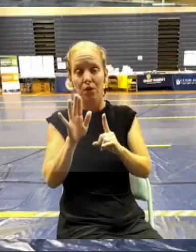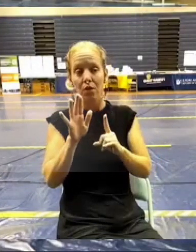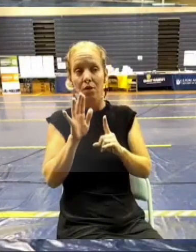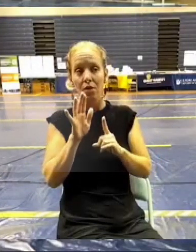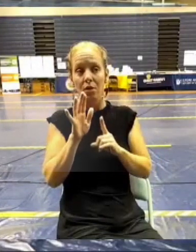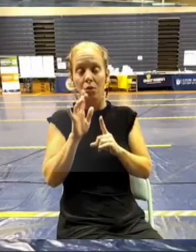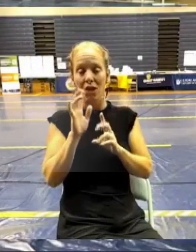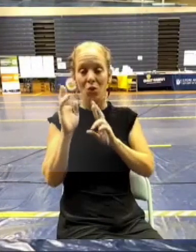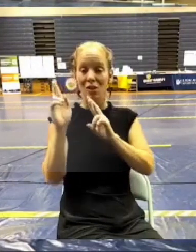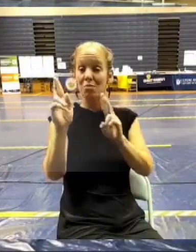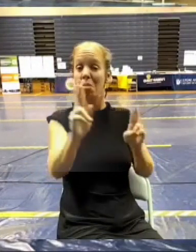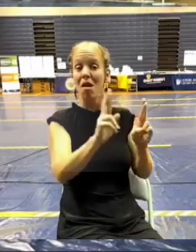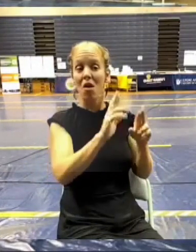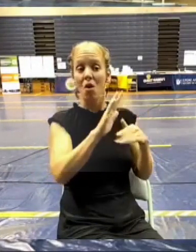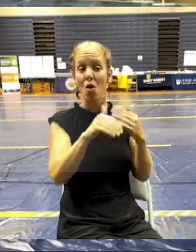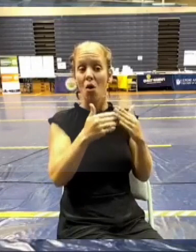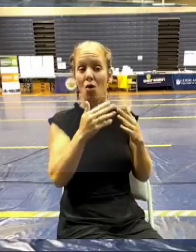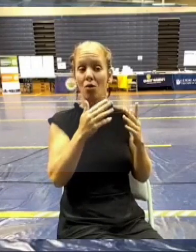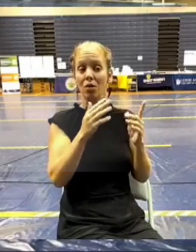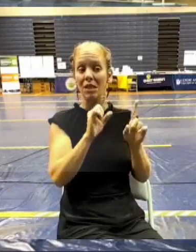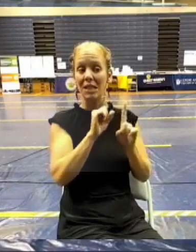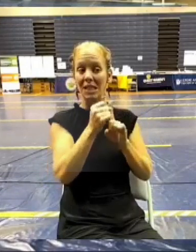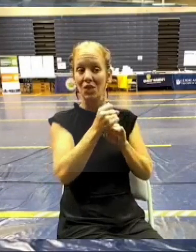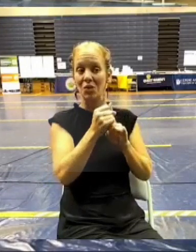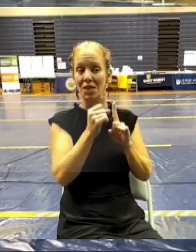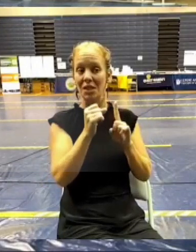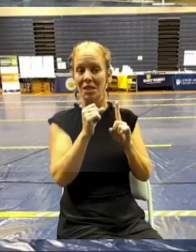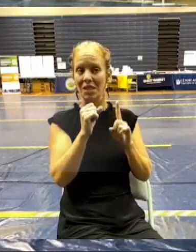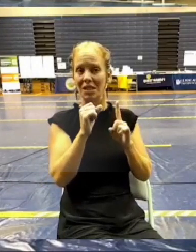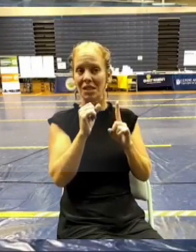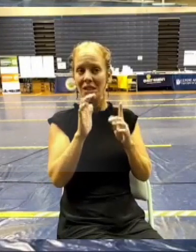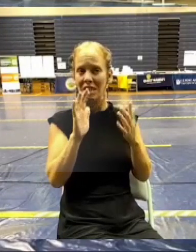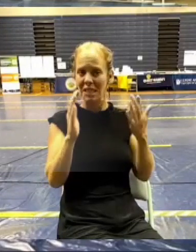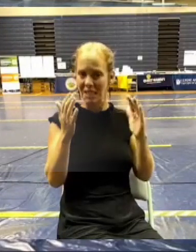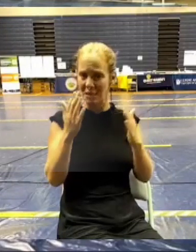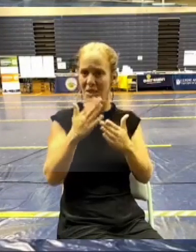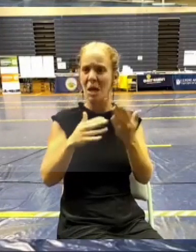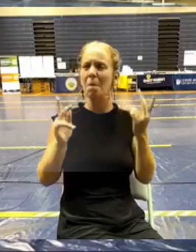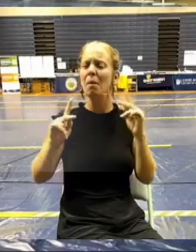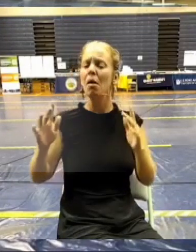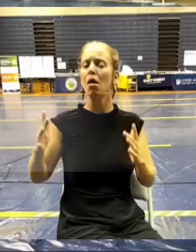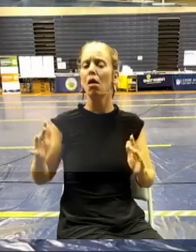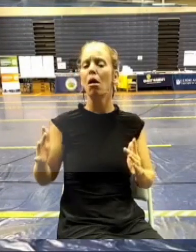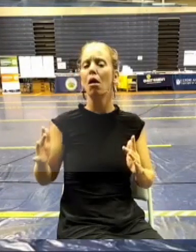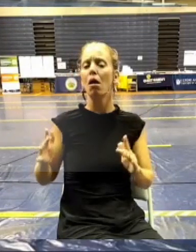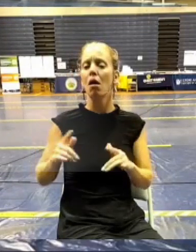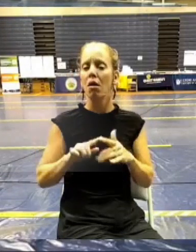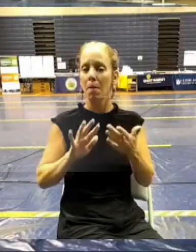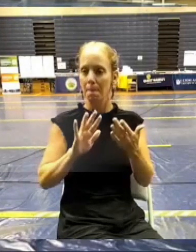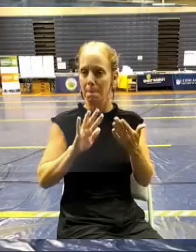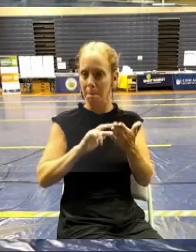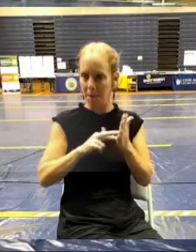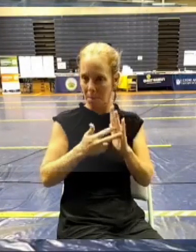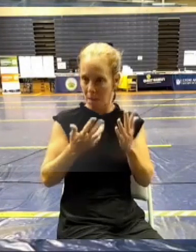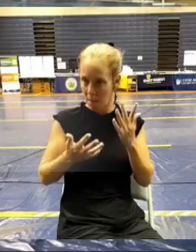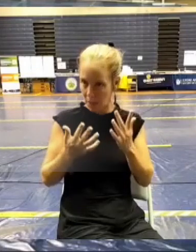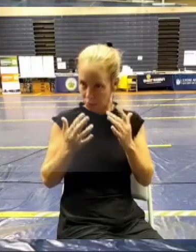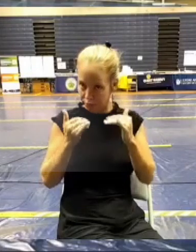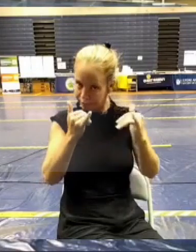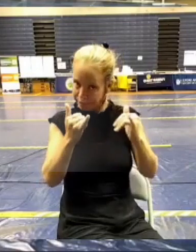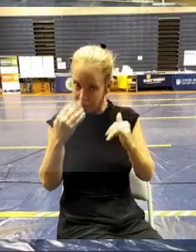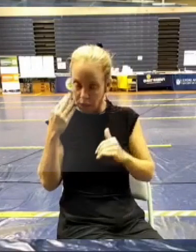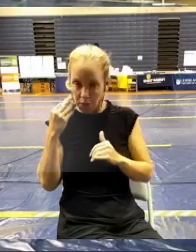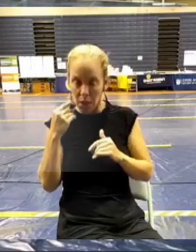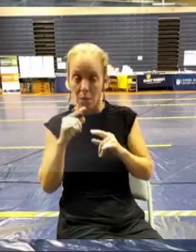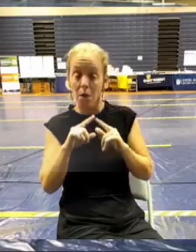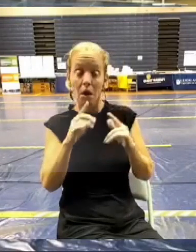in out of respect for everybody, I think the situation he gave sounded by the applause that it was typical for some other people's experience. If you have an individual experience,